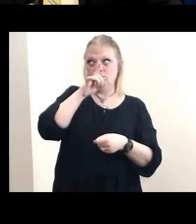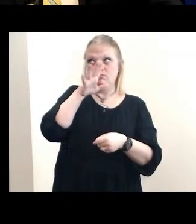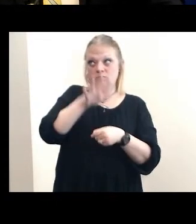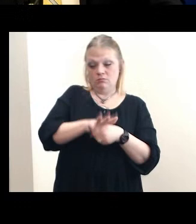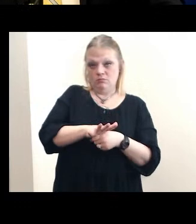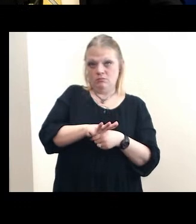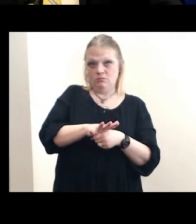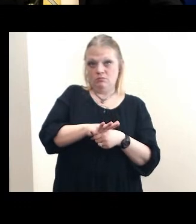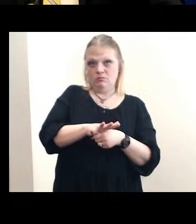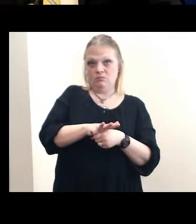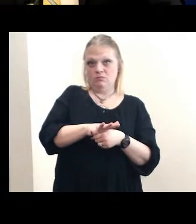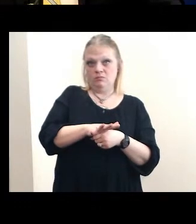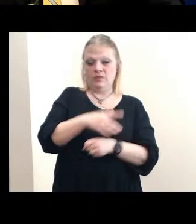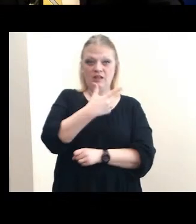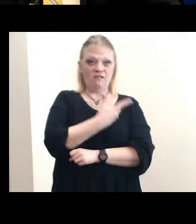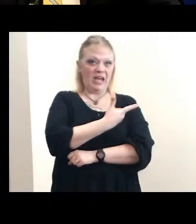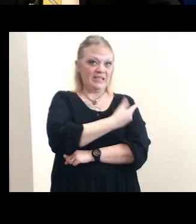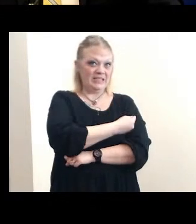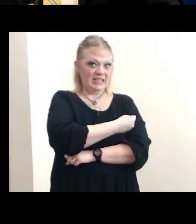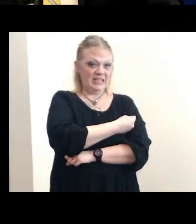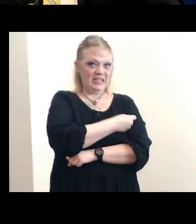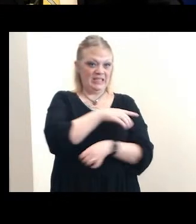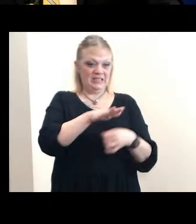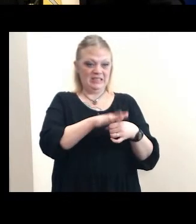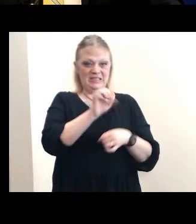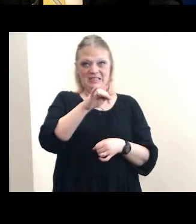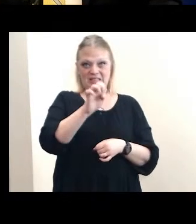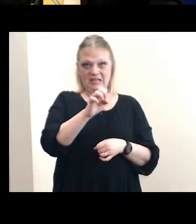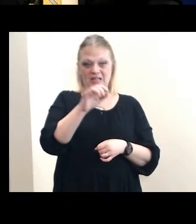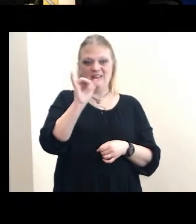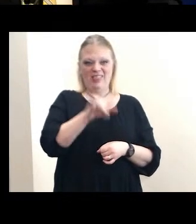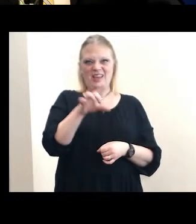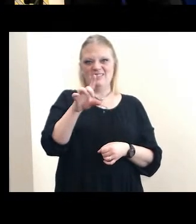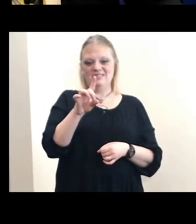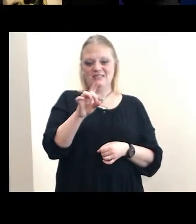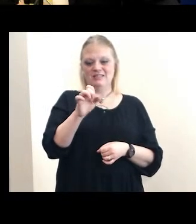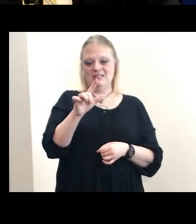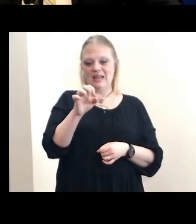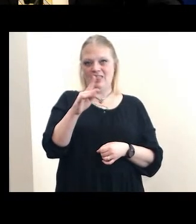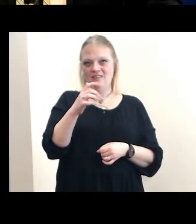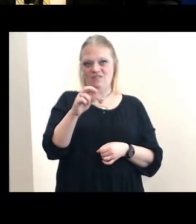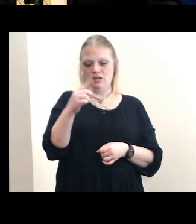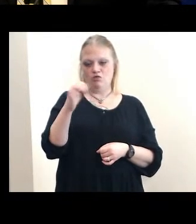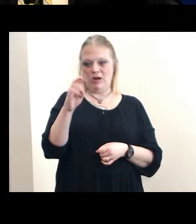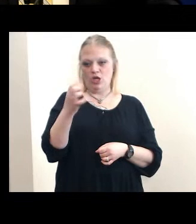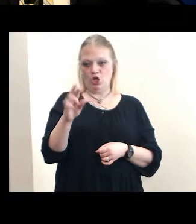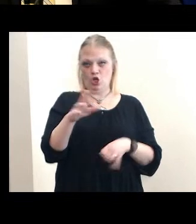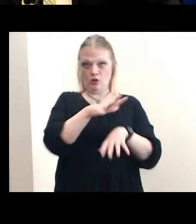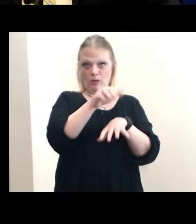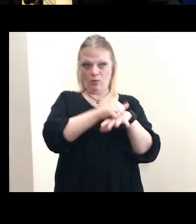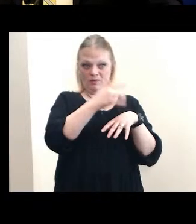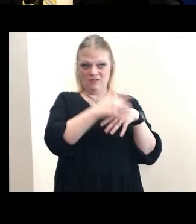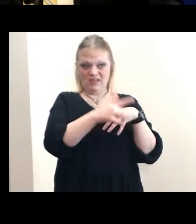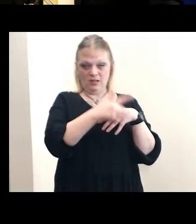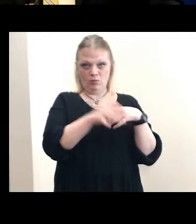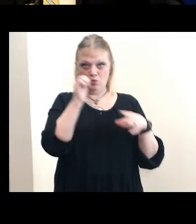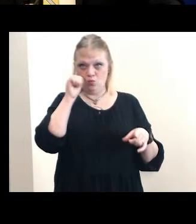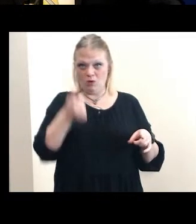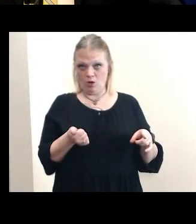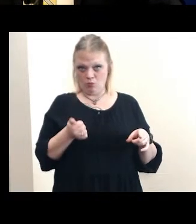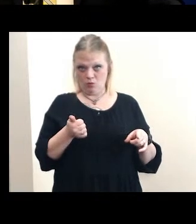that the vaccine site at the Delavan Grider Center, all those appointments that are open